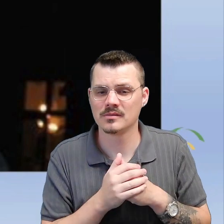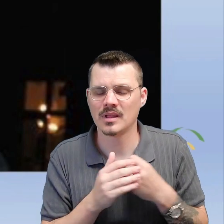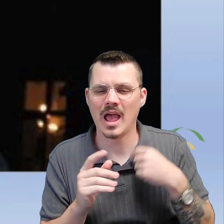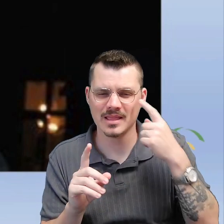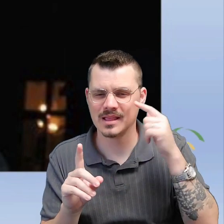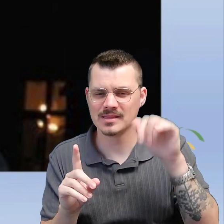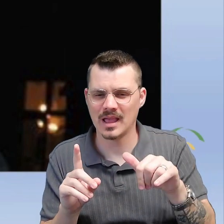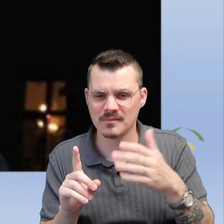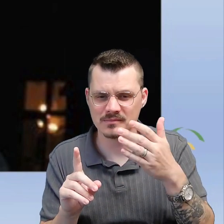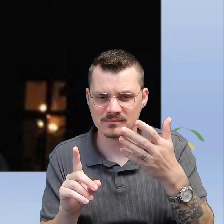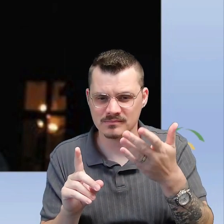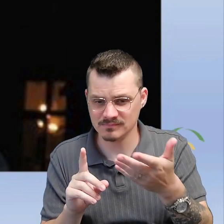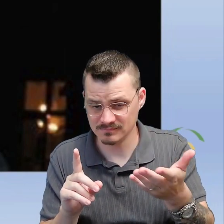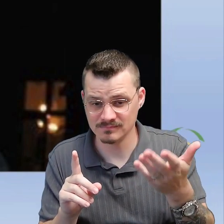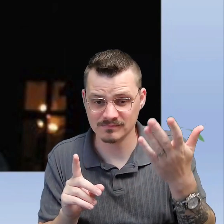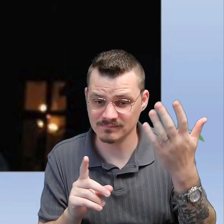I think that,